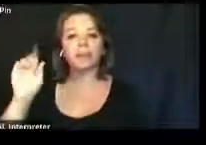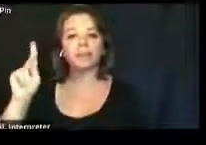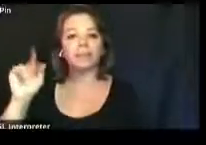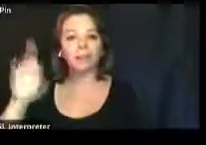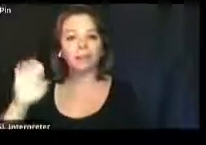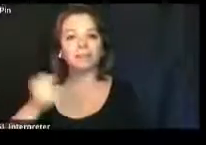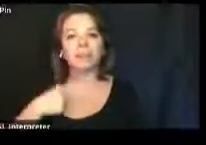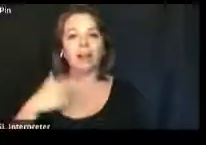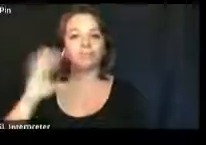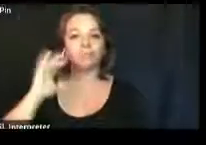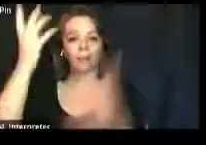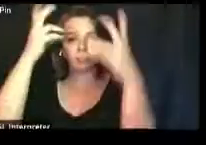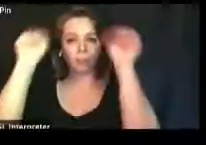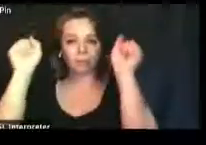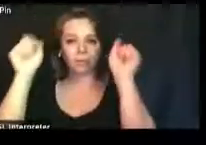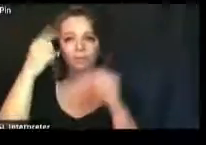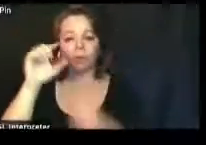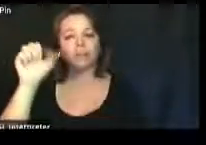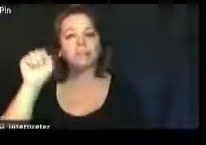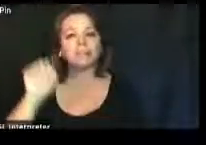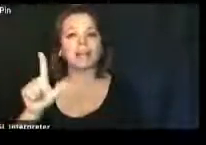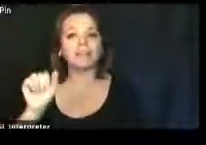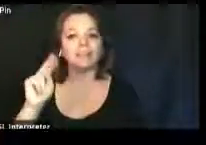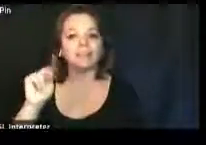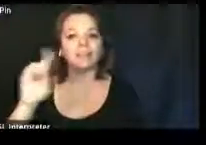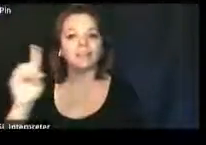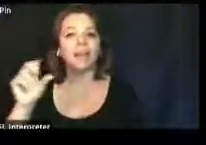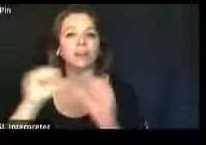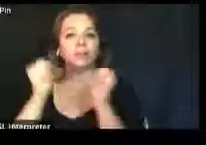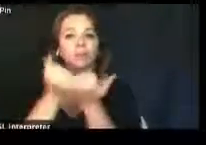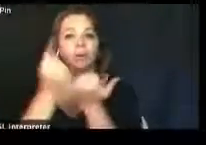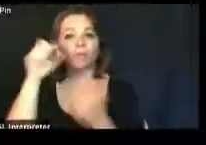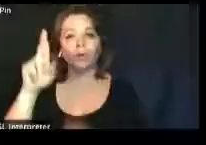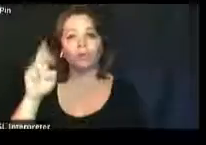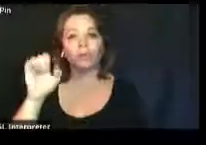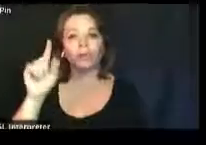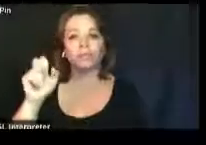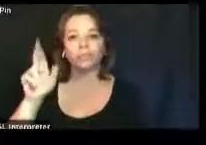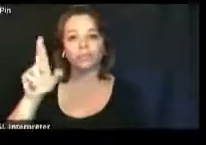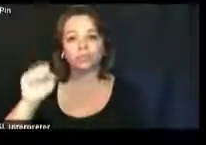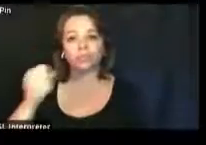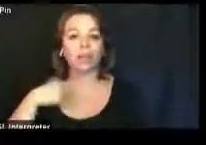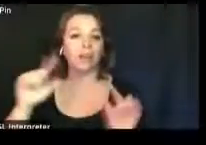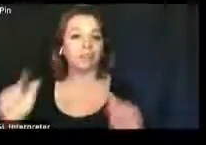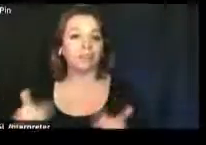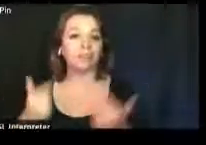Southland Regional Association of Realtors. I have lived in the San Fernando Valley